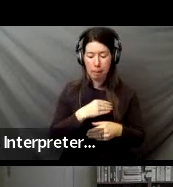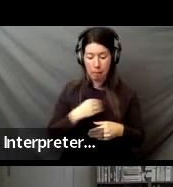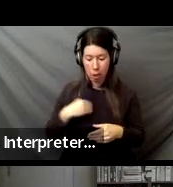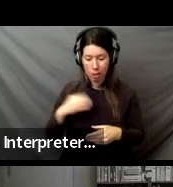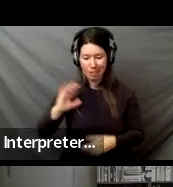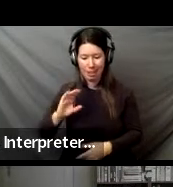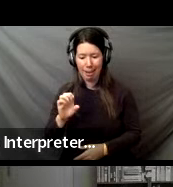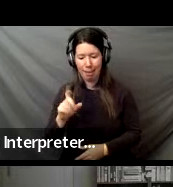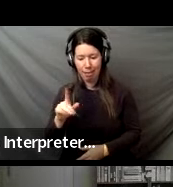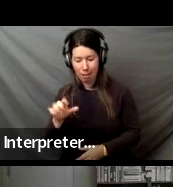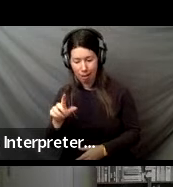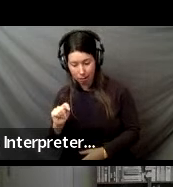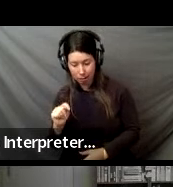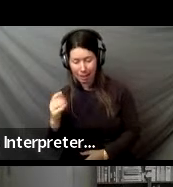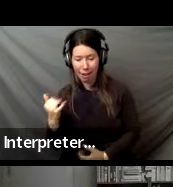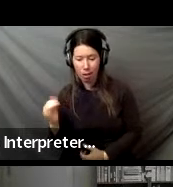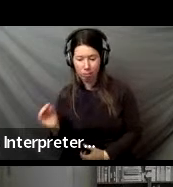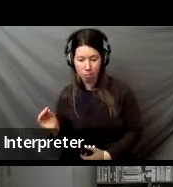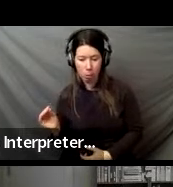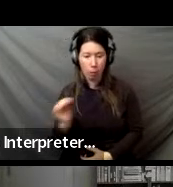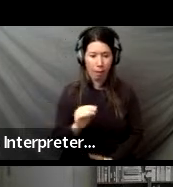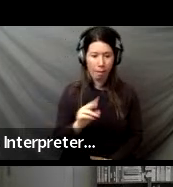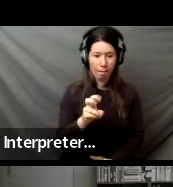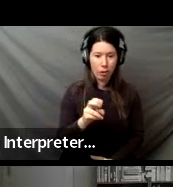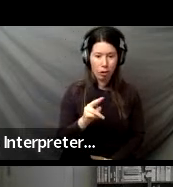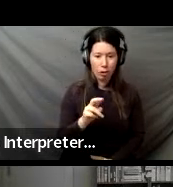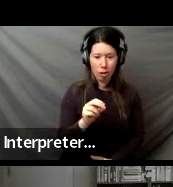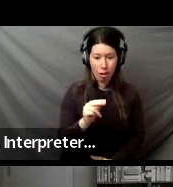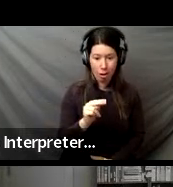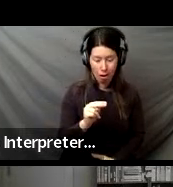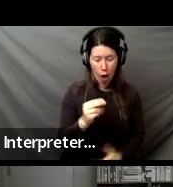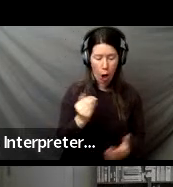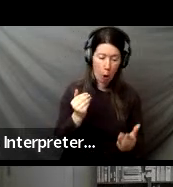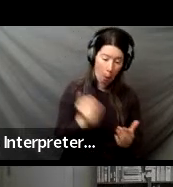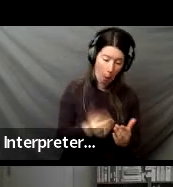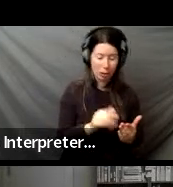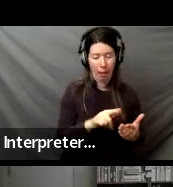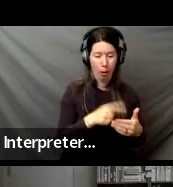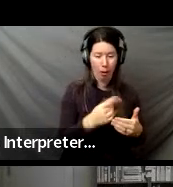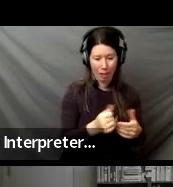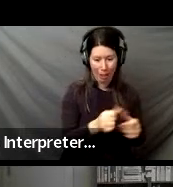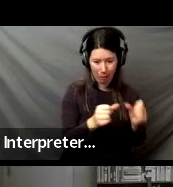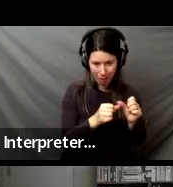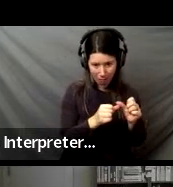Vernon neighborhood, so even closer to the project area.